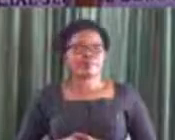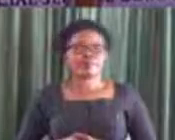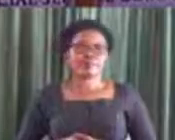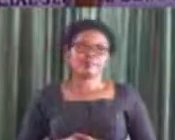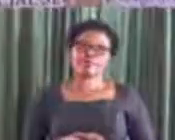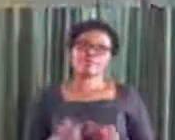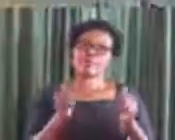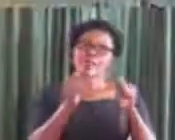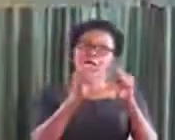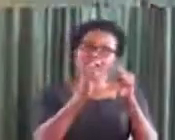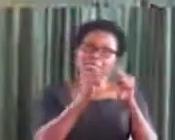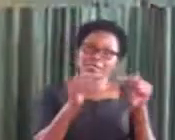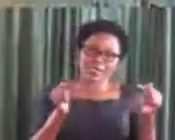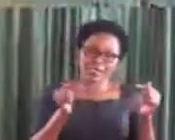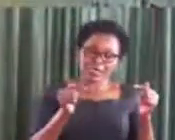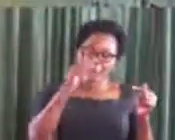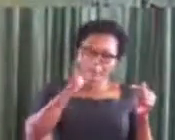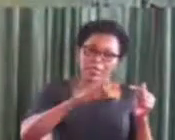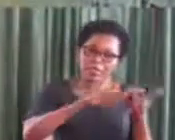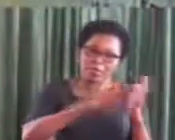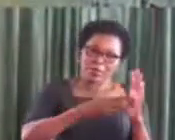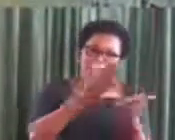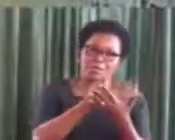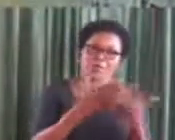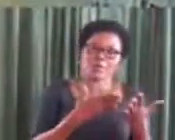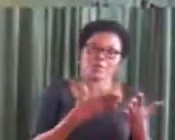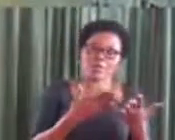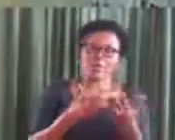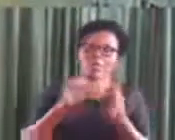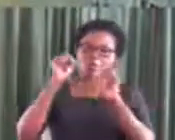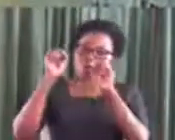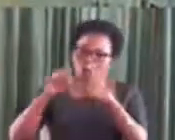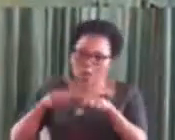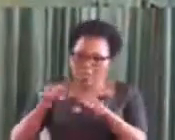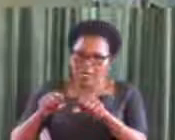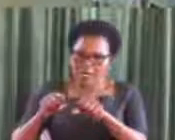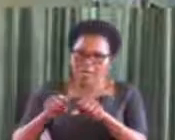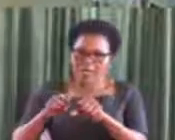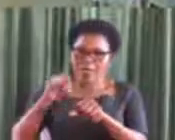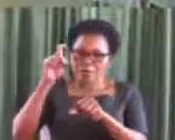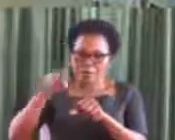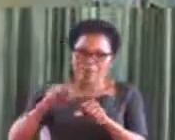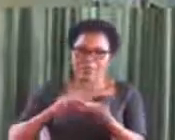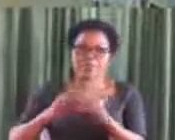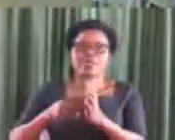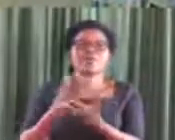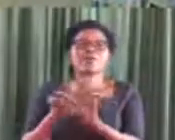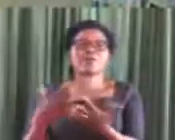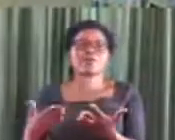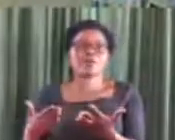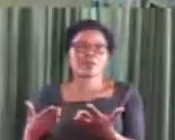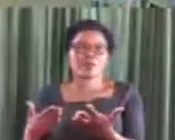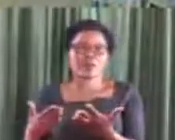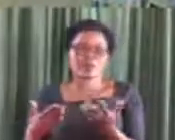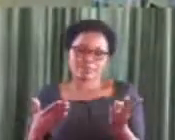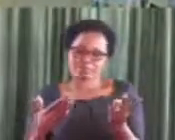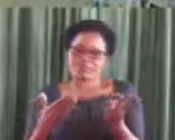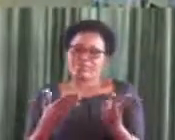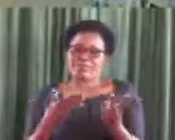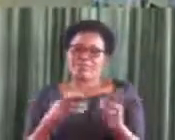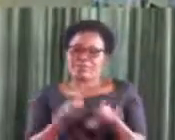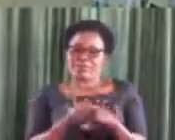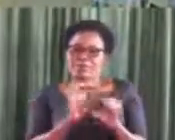Dissent must mean something, concurring must of necessity mean something, Yes,